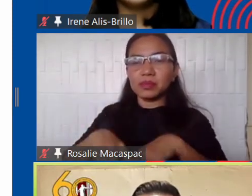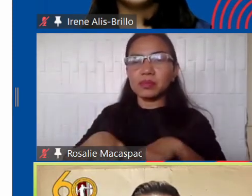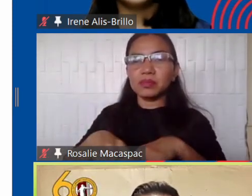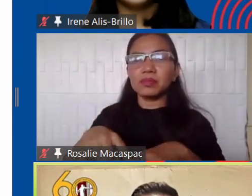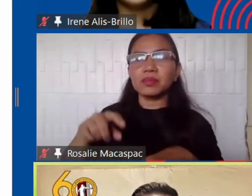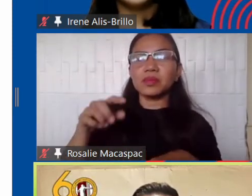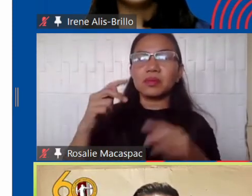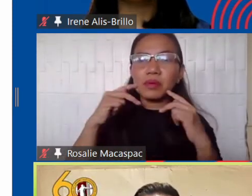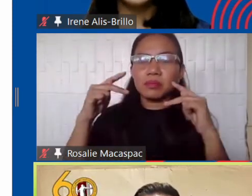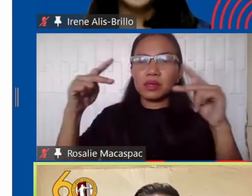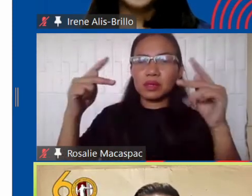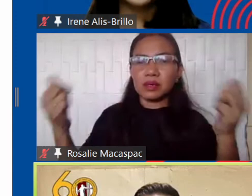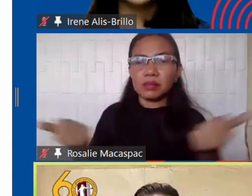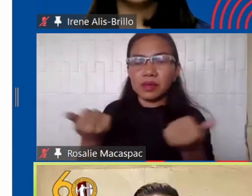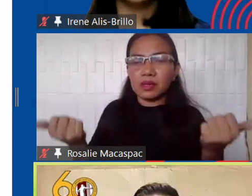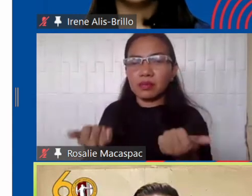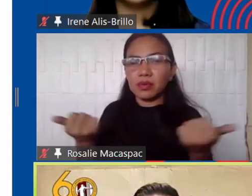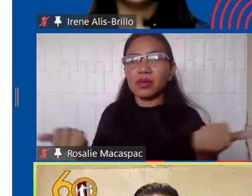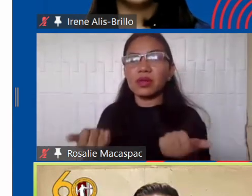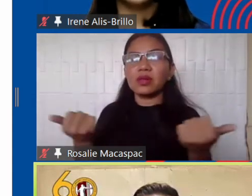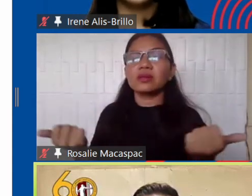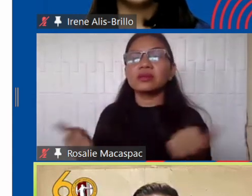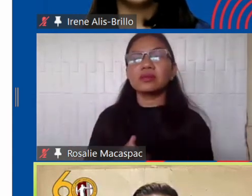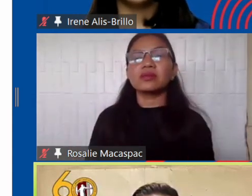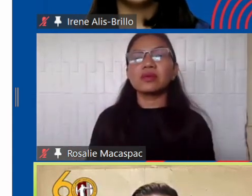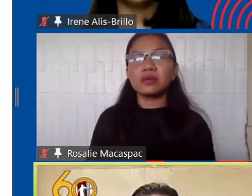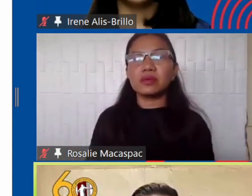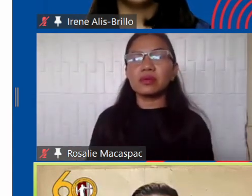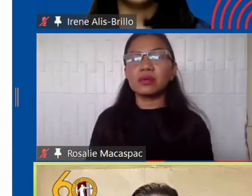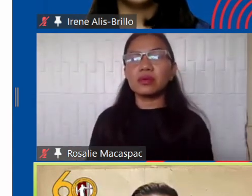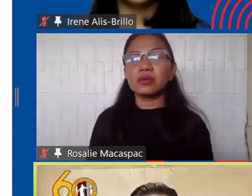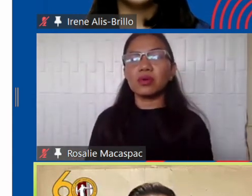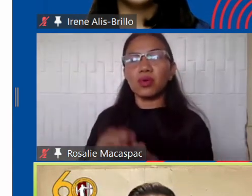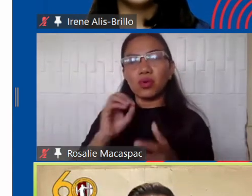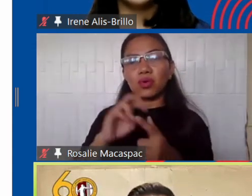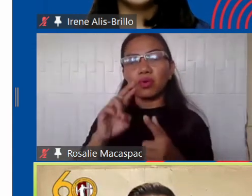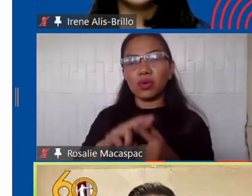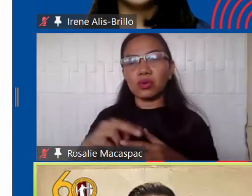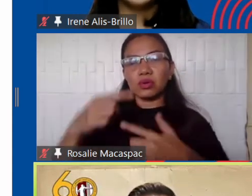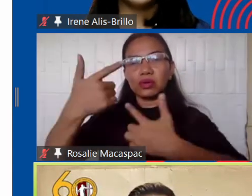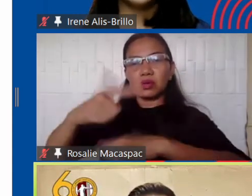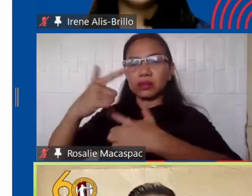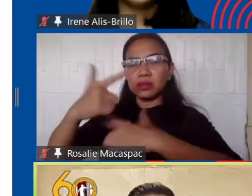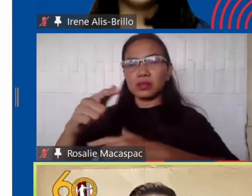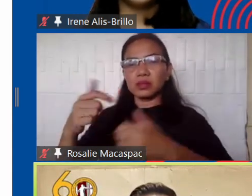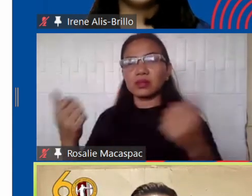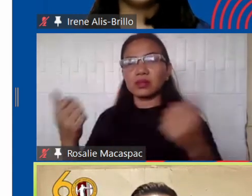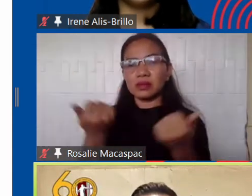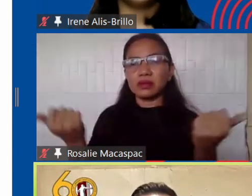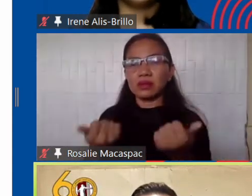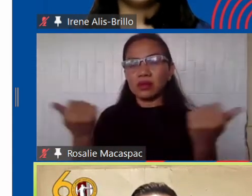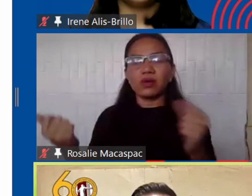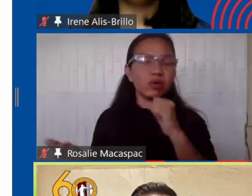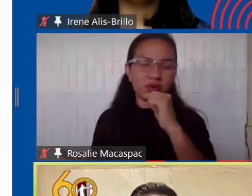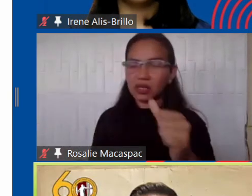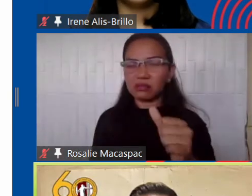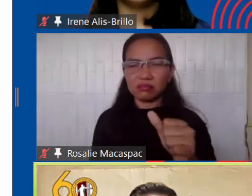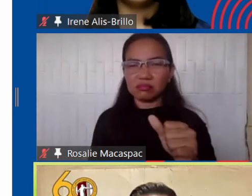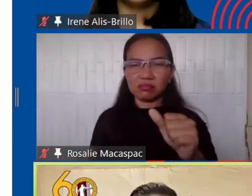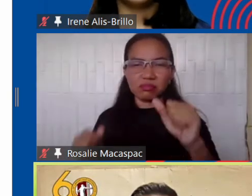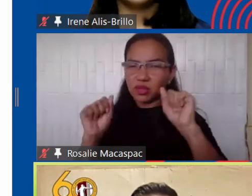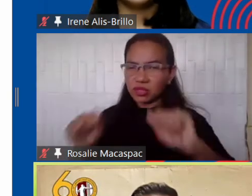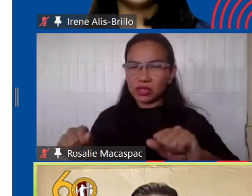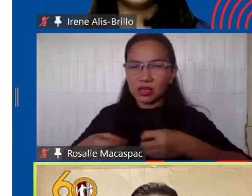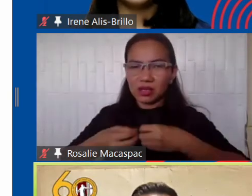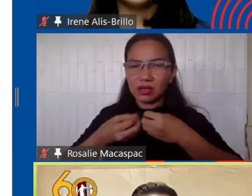publicly available or will it be limitedly available or not at all. And the